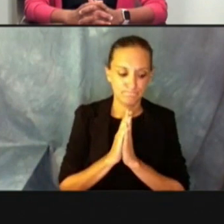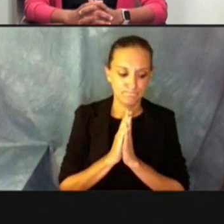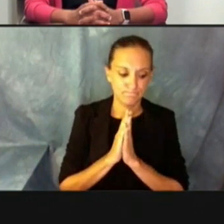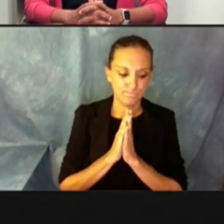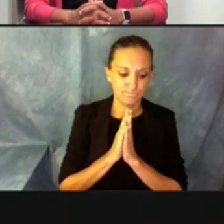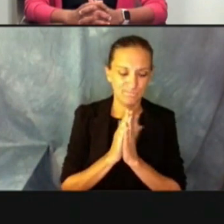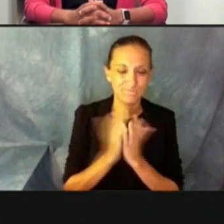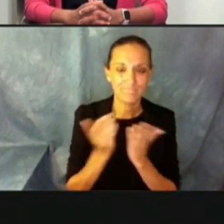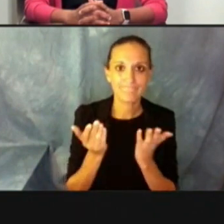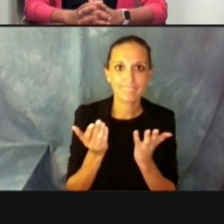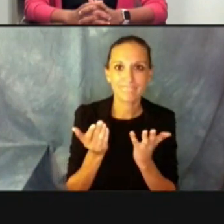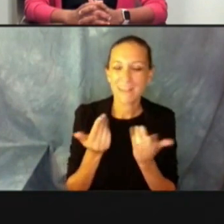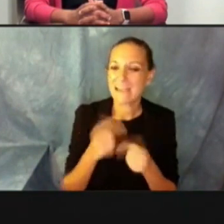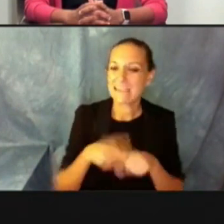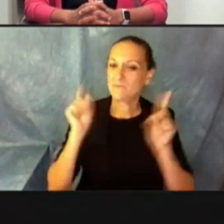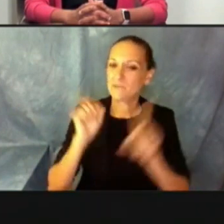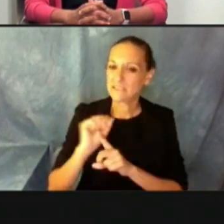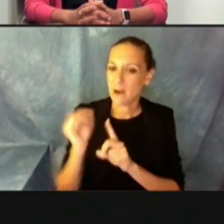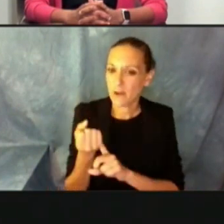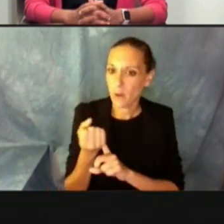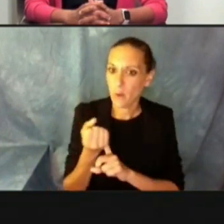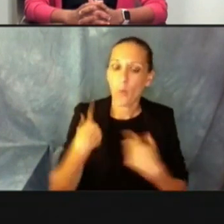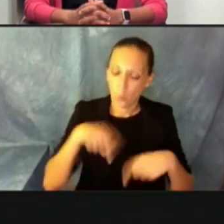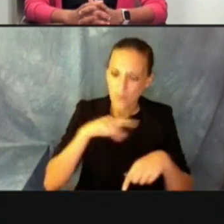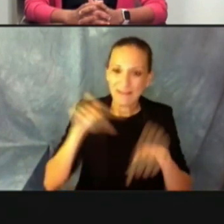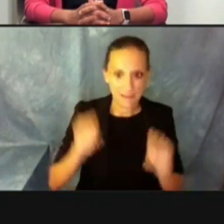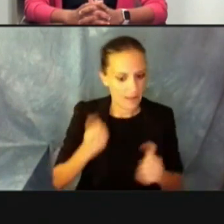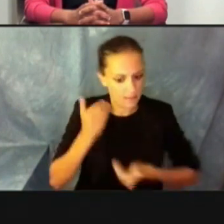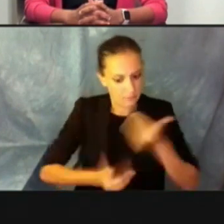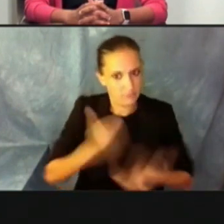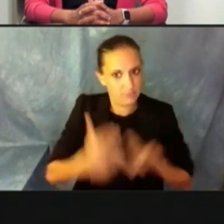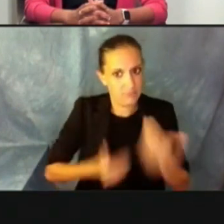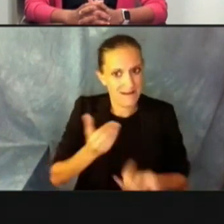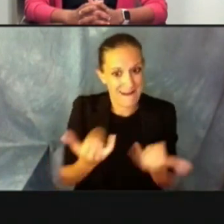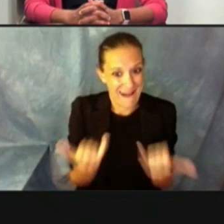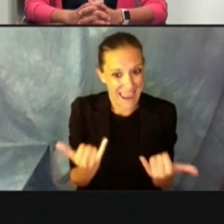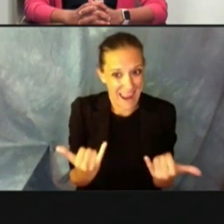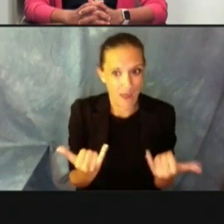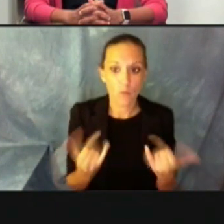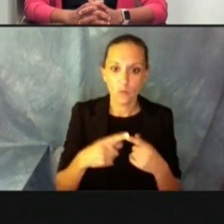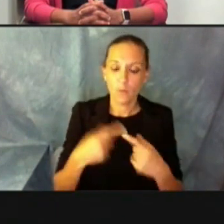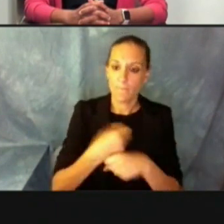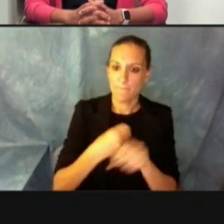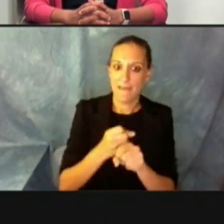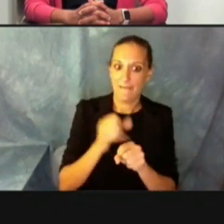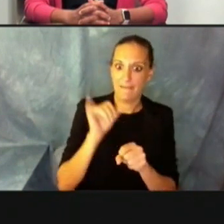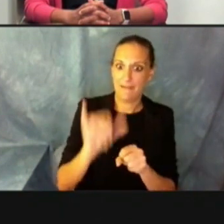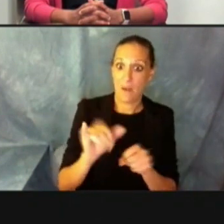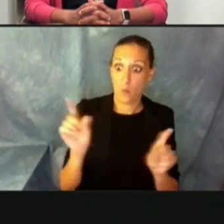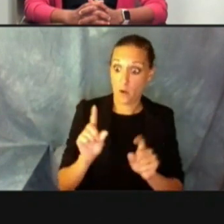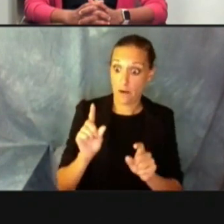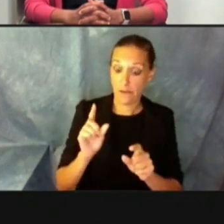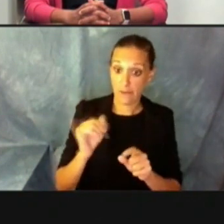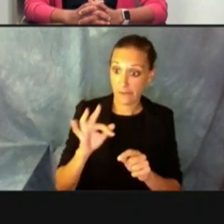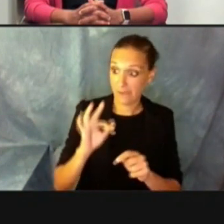a different scenario. We can take steps right now to make it so that a variant